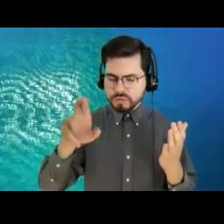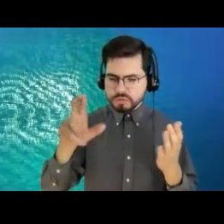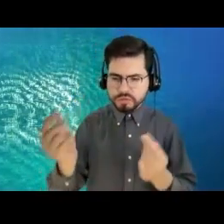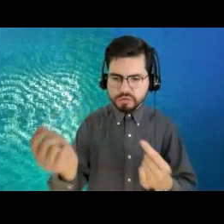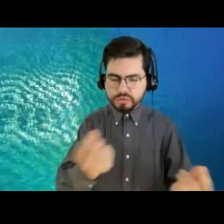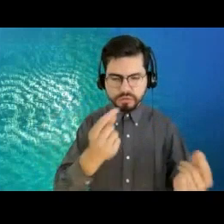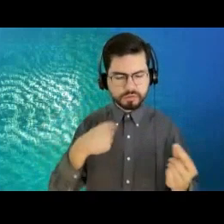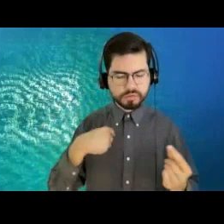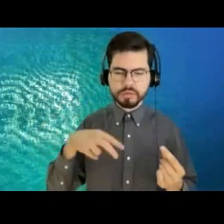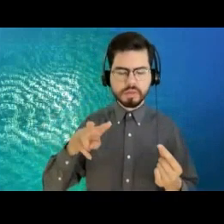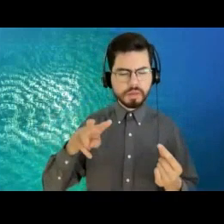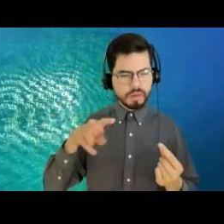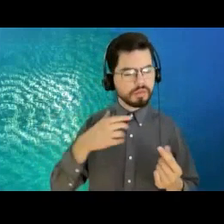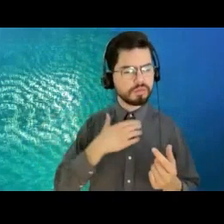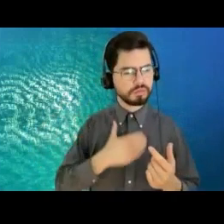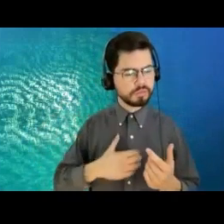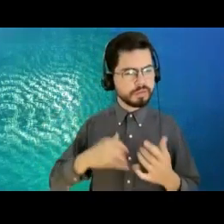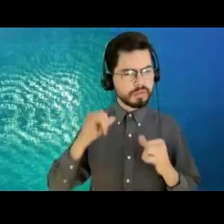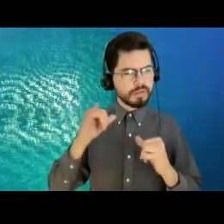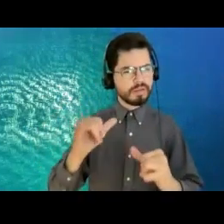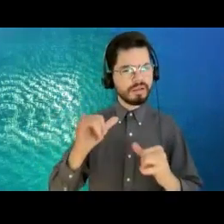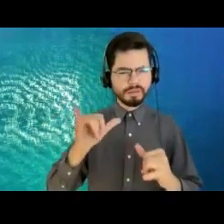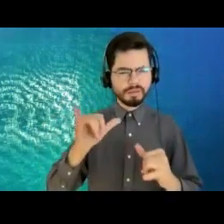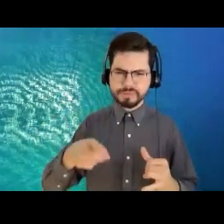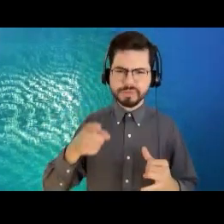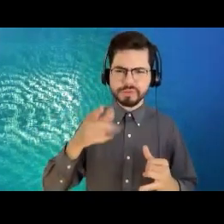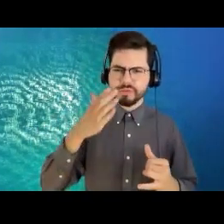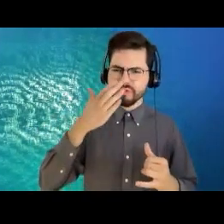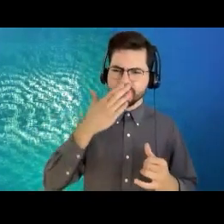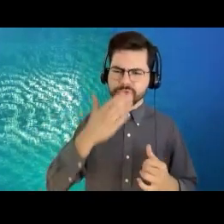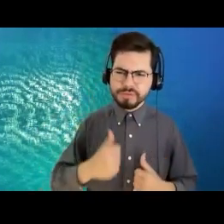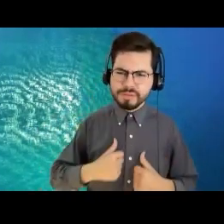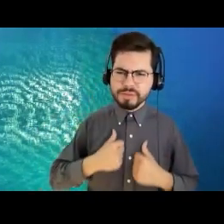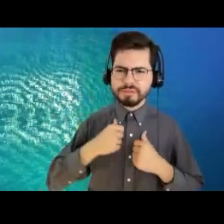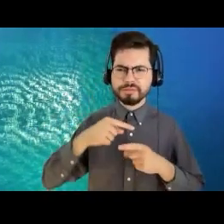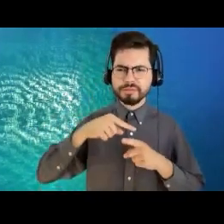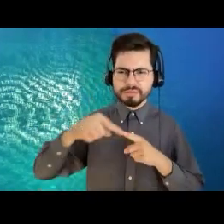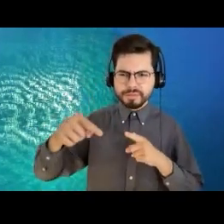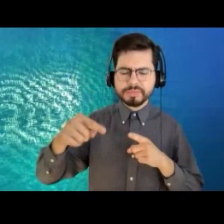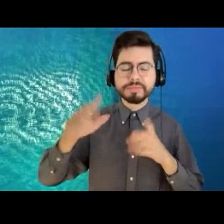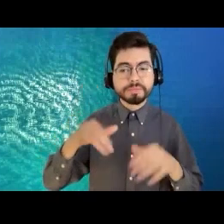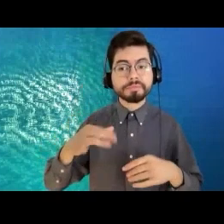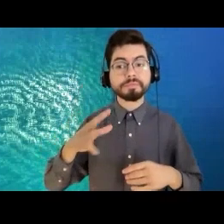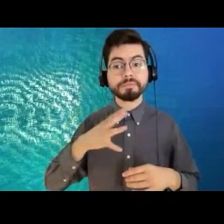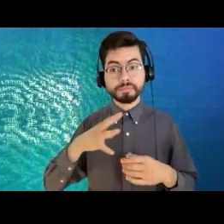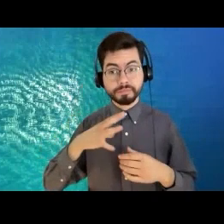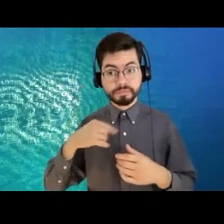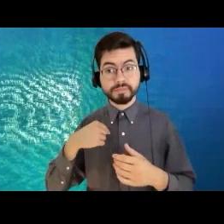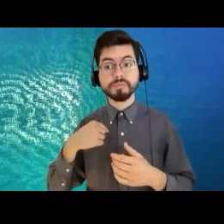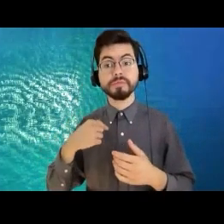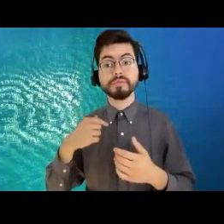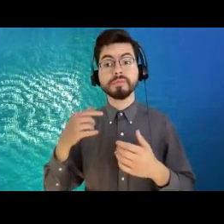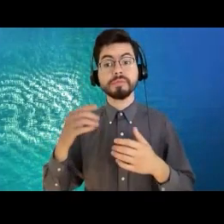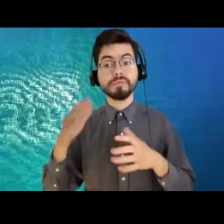That would be a good life profession. So I went back to Iowa and I said, you know, is there a way